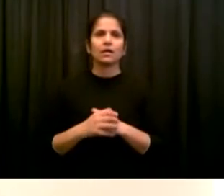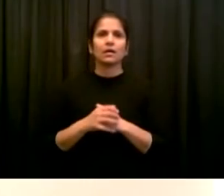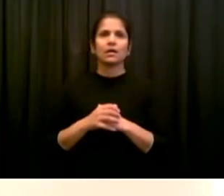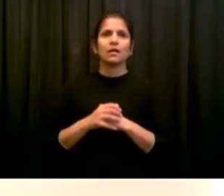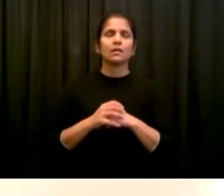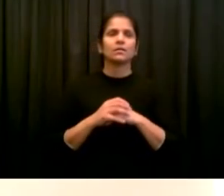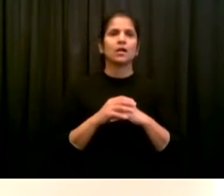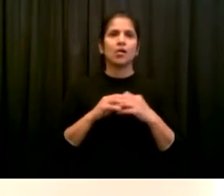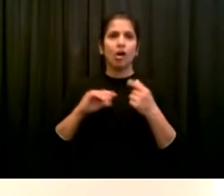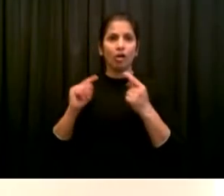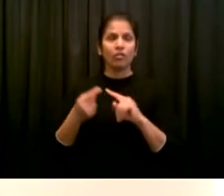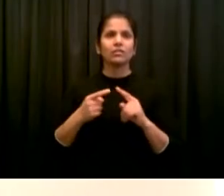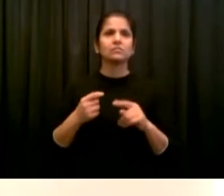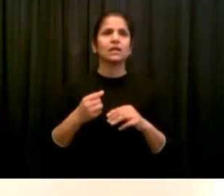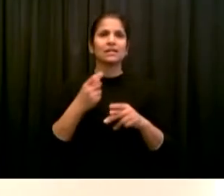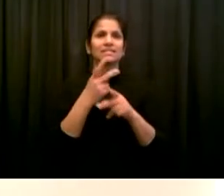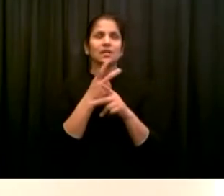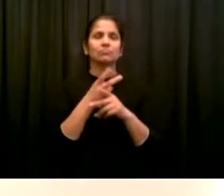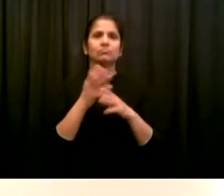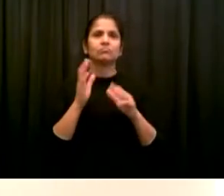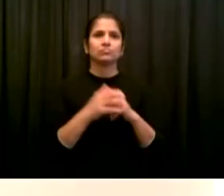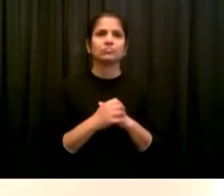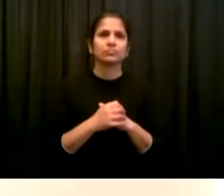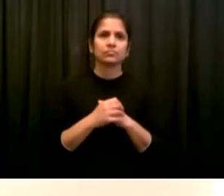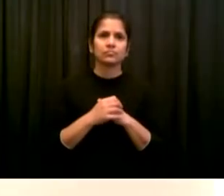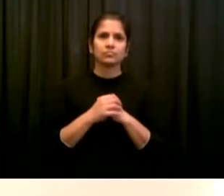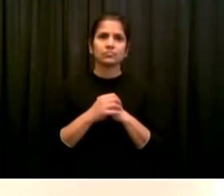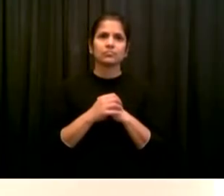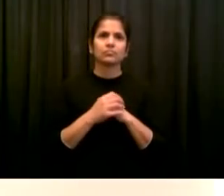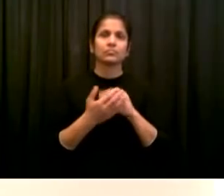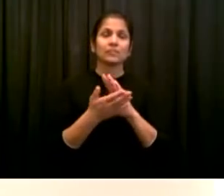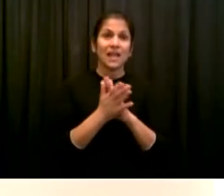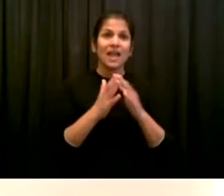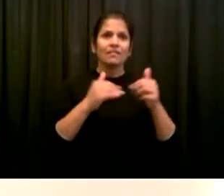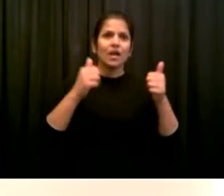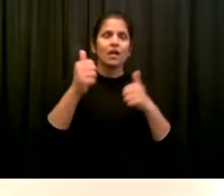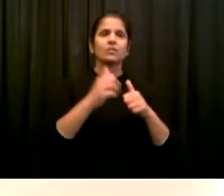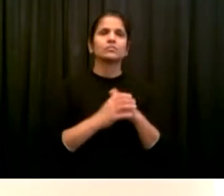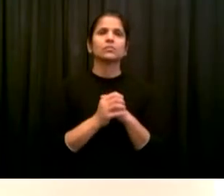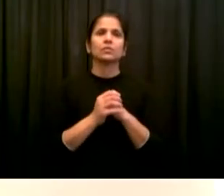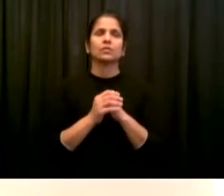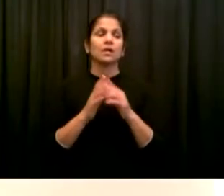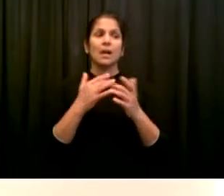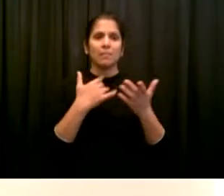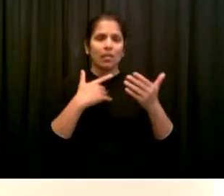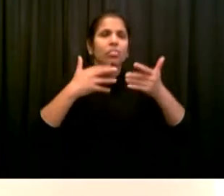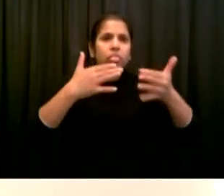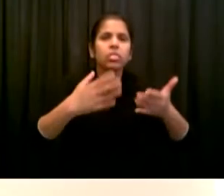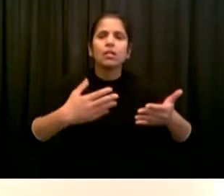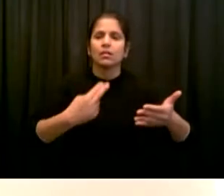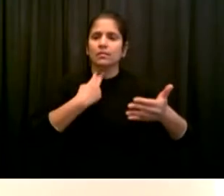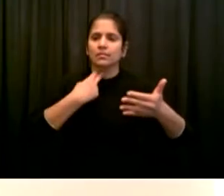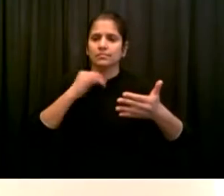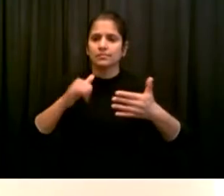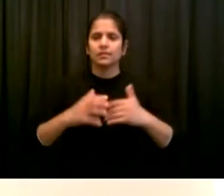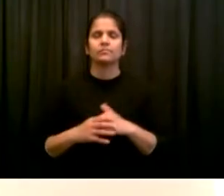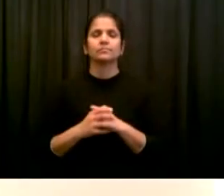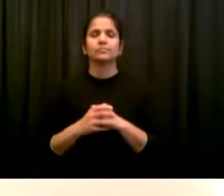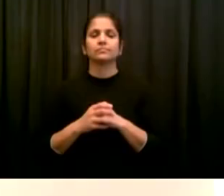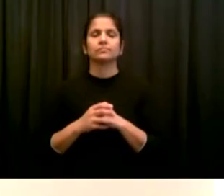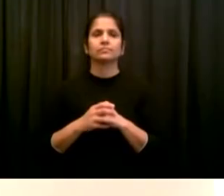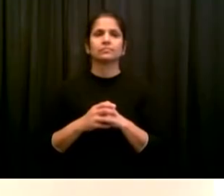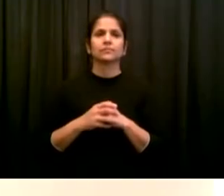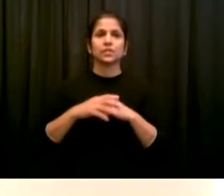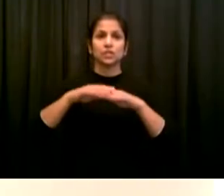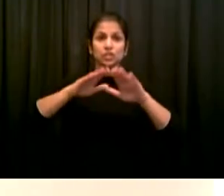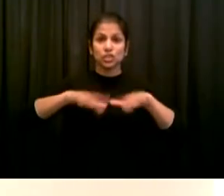from getting ahead, they persist. When a child is a child of an incarcerated parent, that child experiences